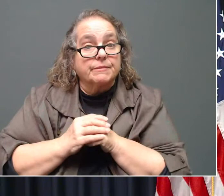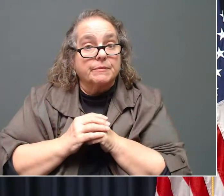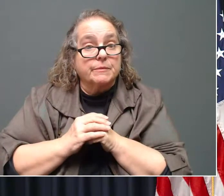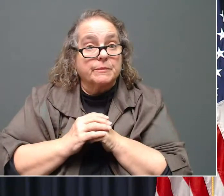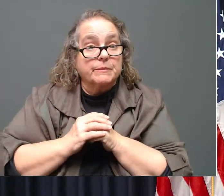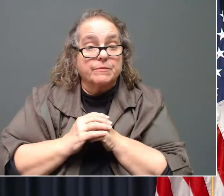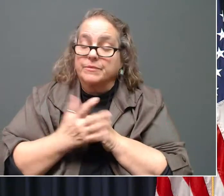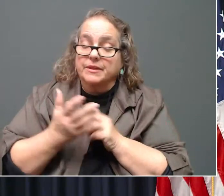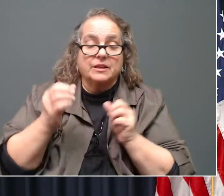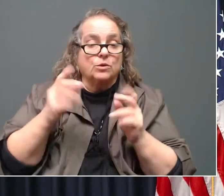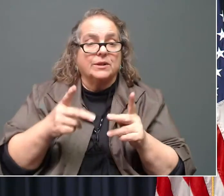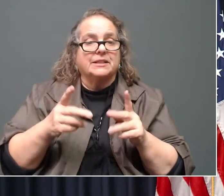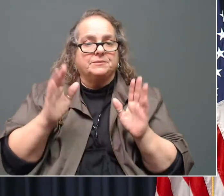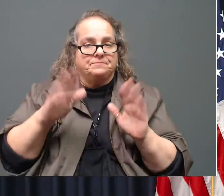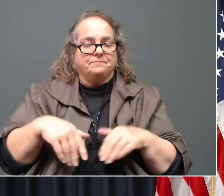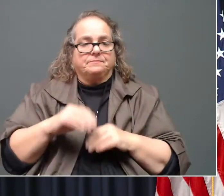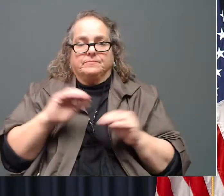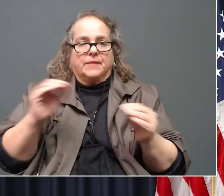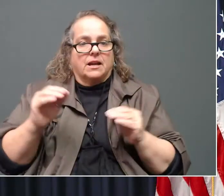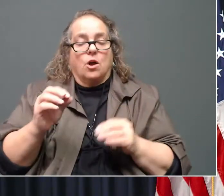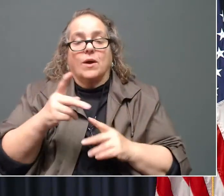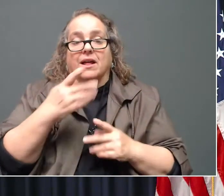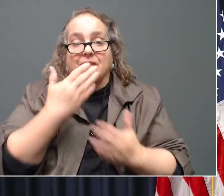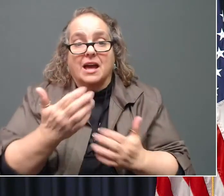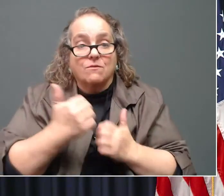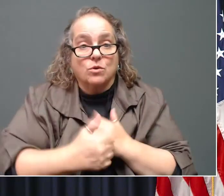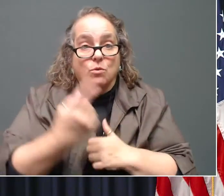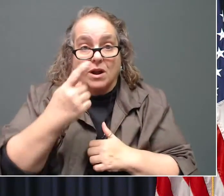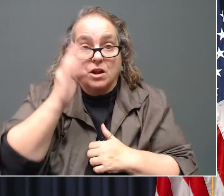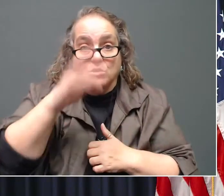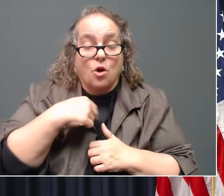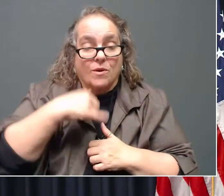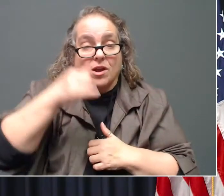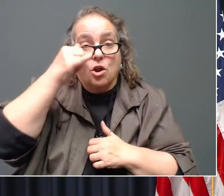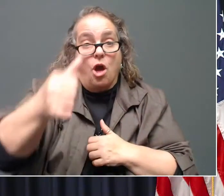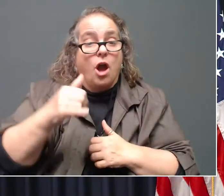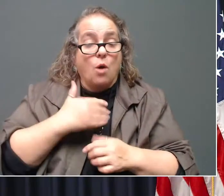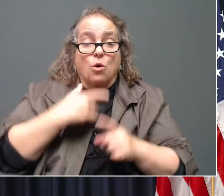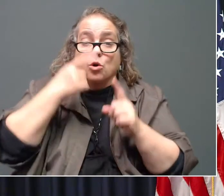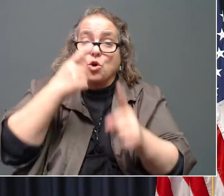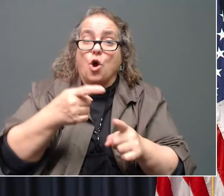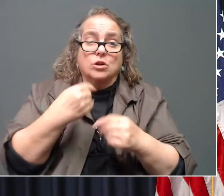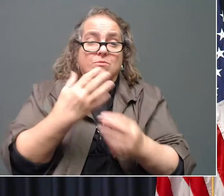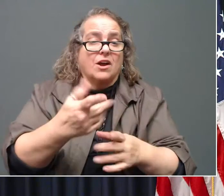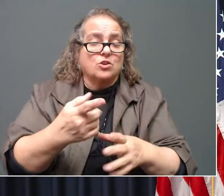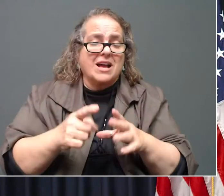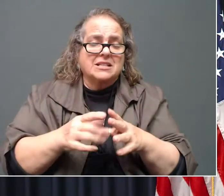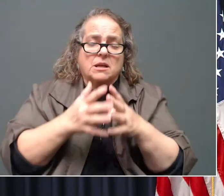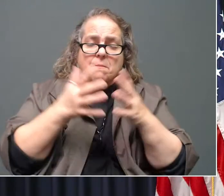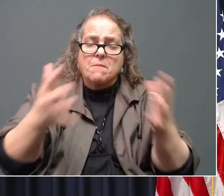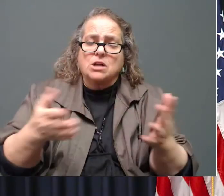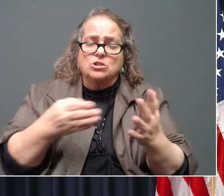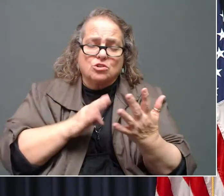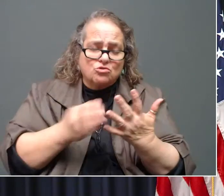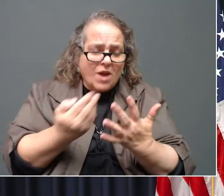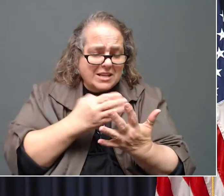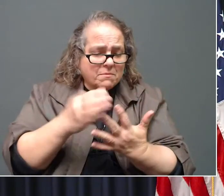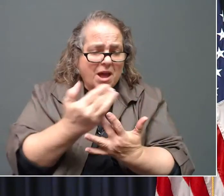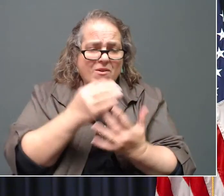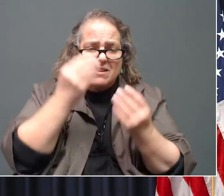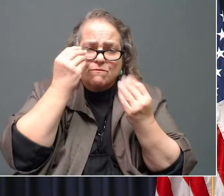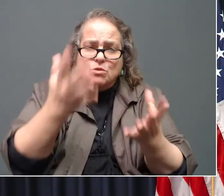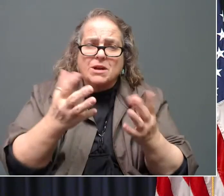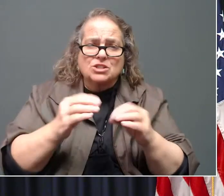Okay. I want to thank everybody. I know we went long. Our goal is to provide you as much transparent information as possible.